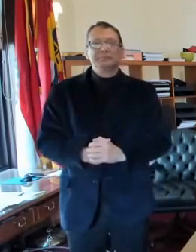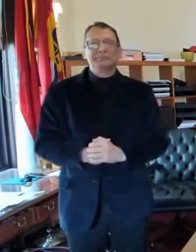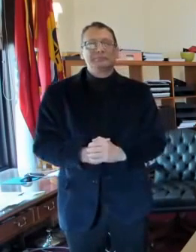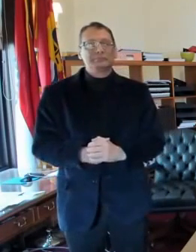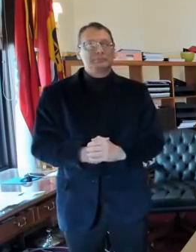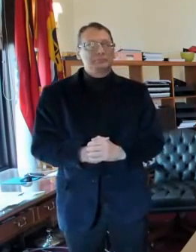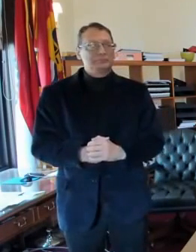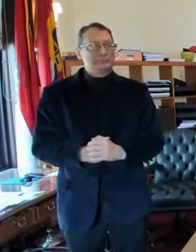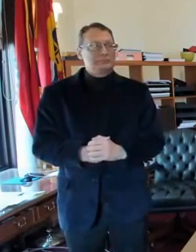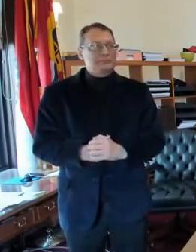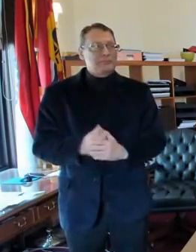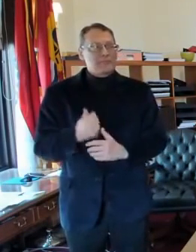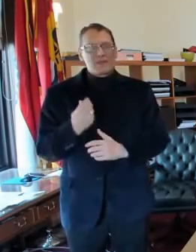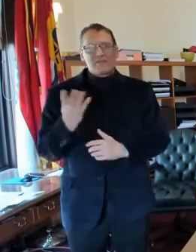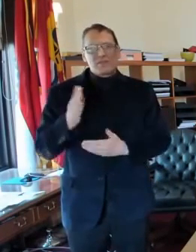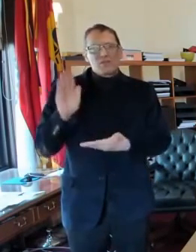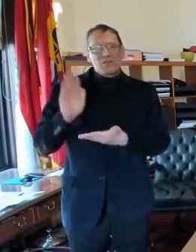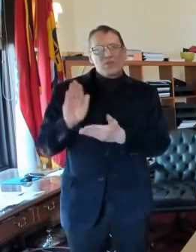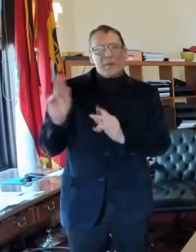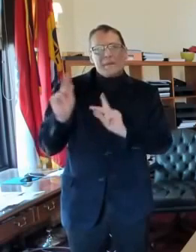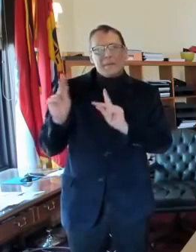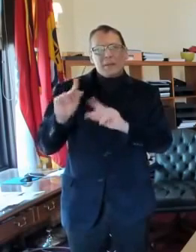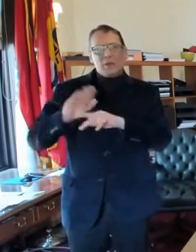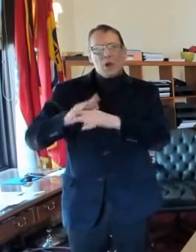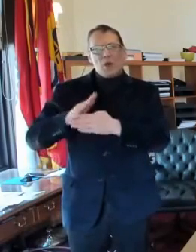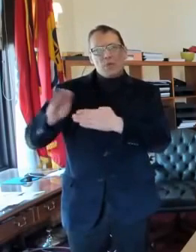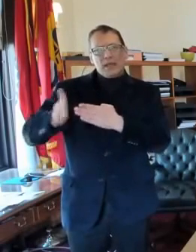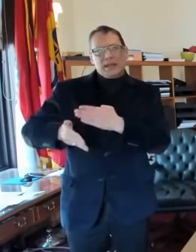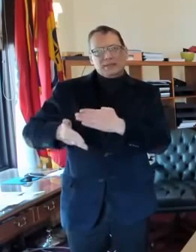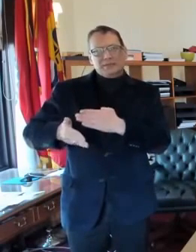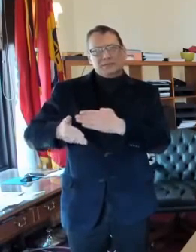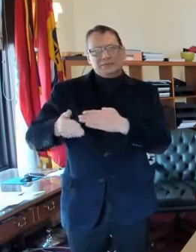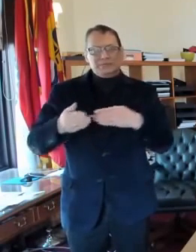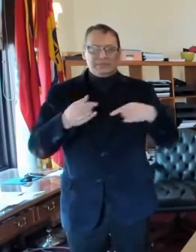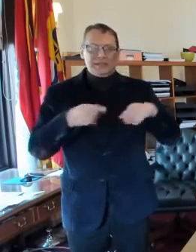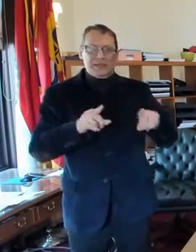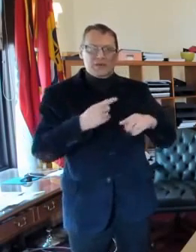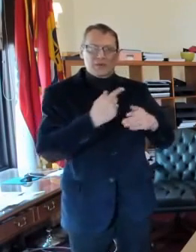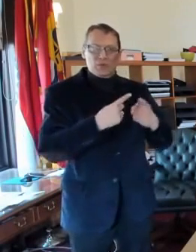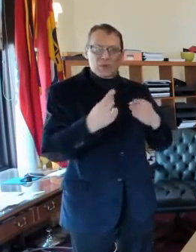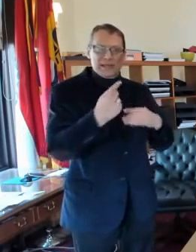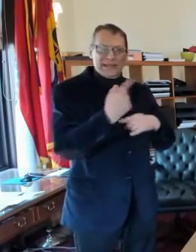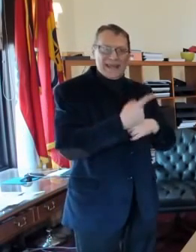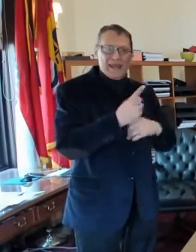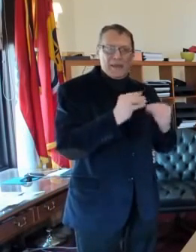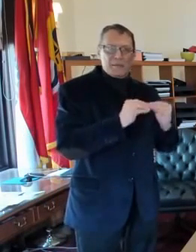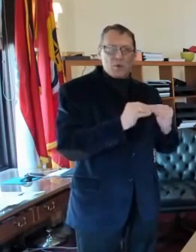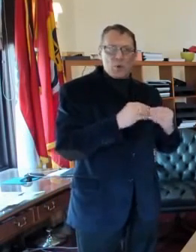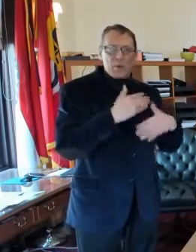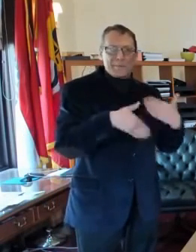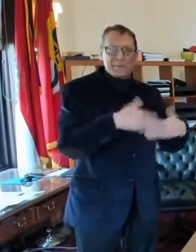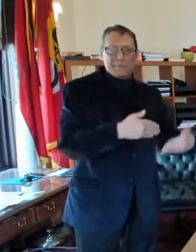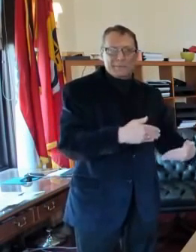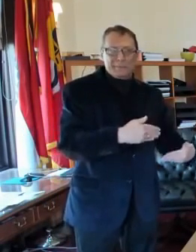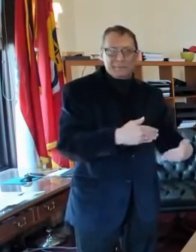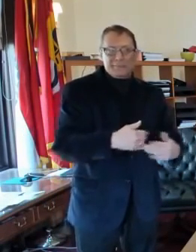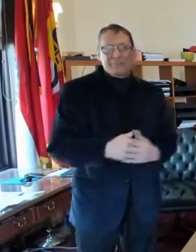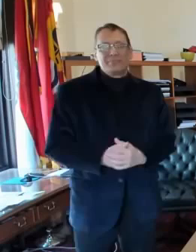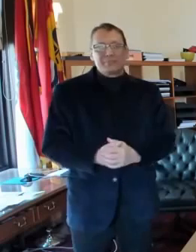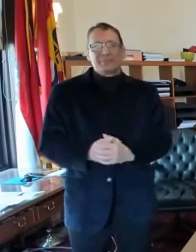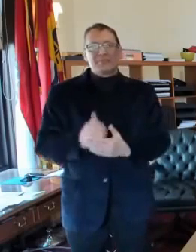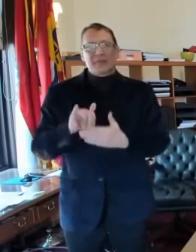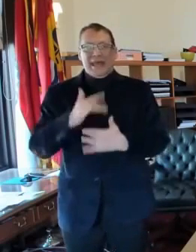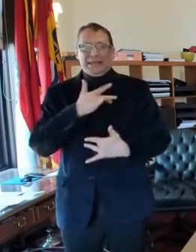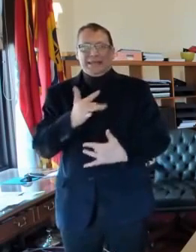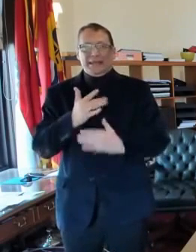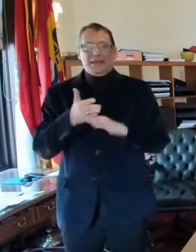Fewer people usually admitted on the weekend than during the weekdays, because that's been running over